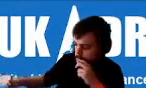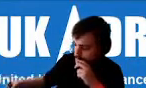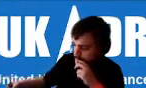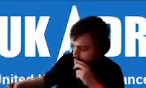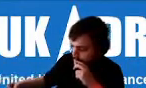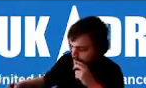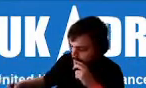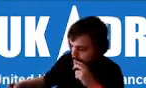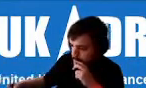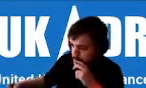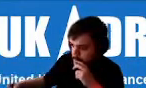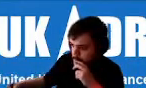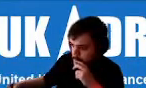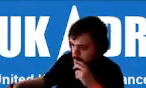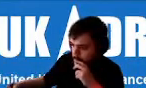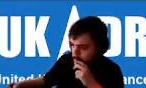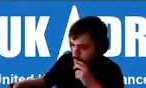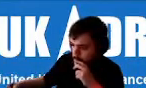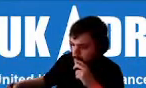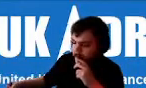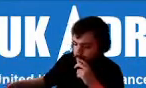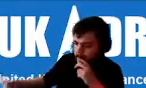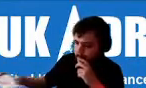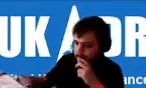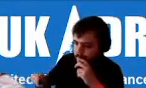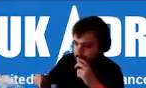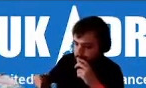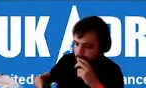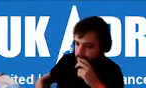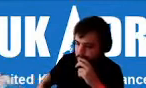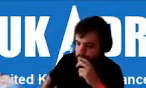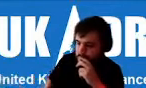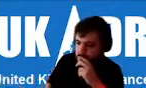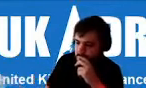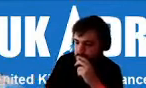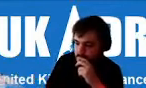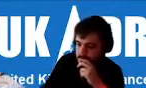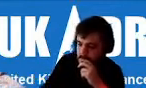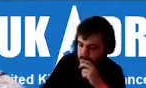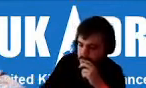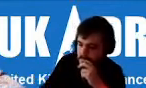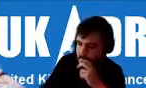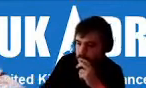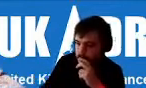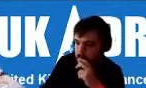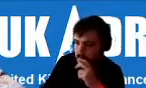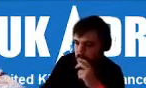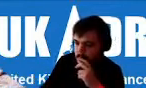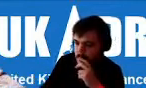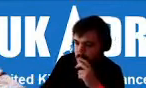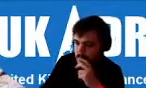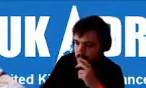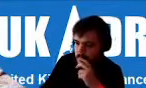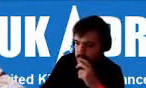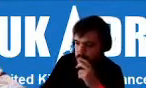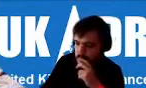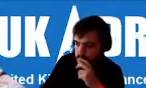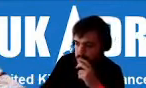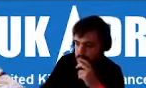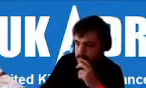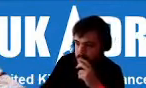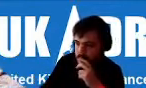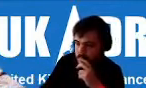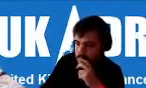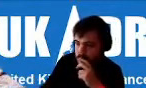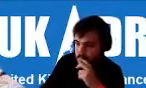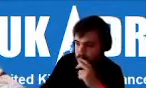ask you to spend money you haven't got on procedures you don't think will be necessary. And